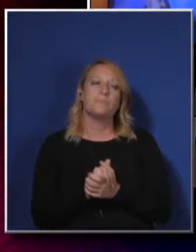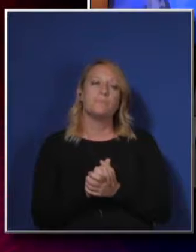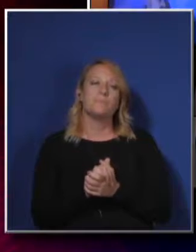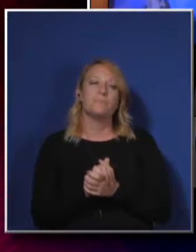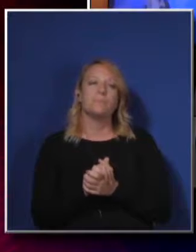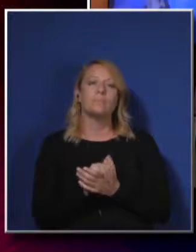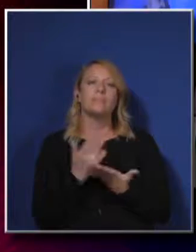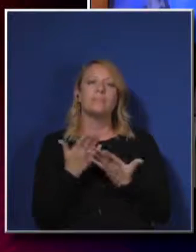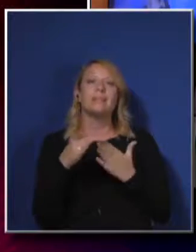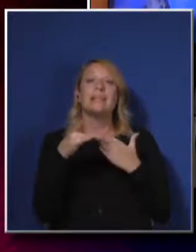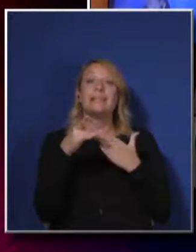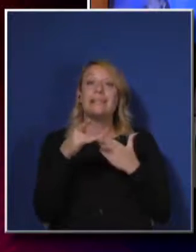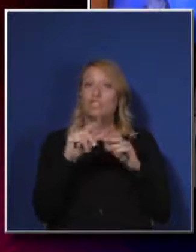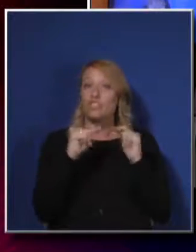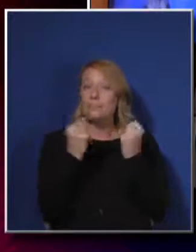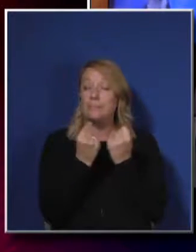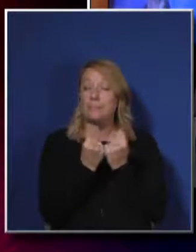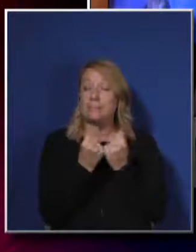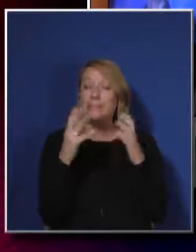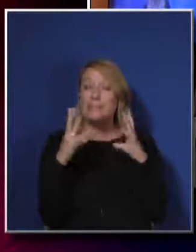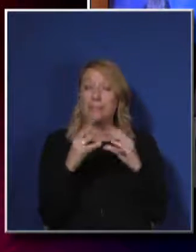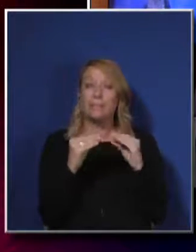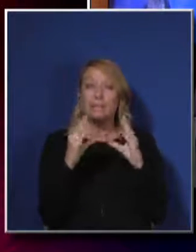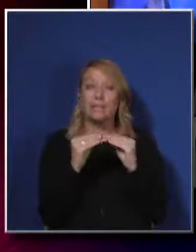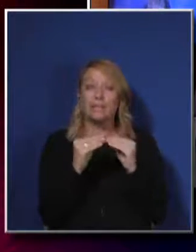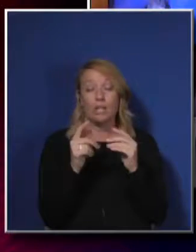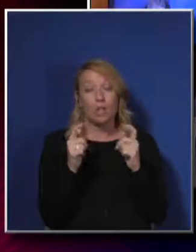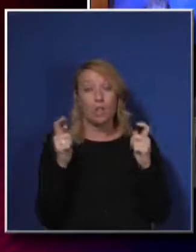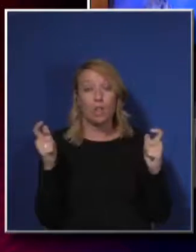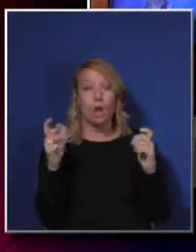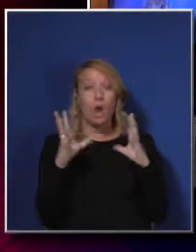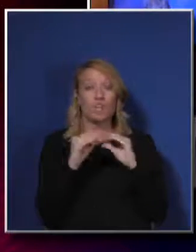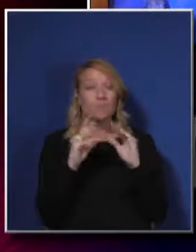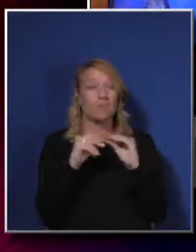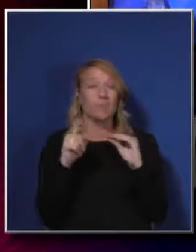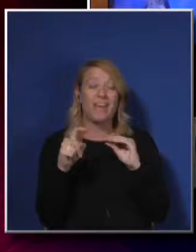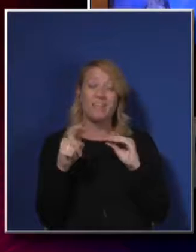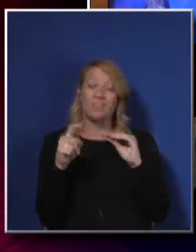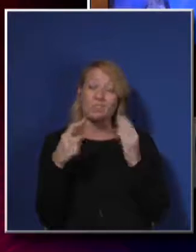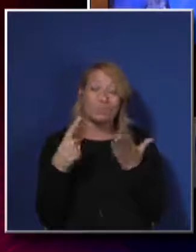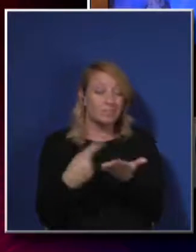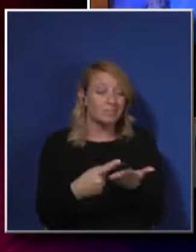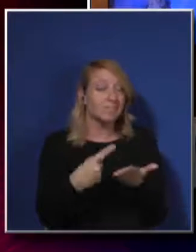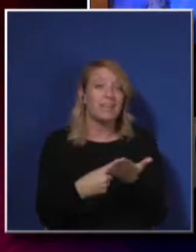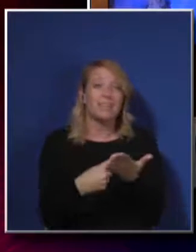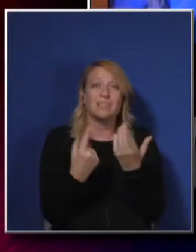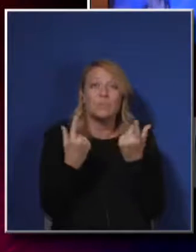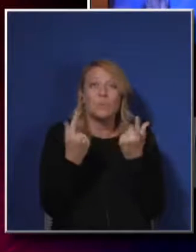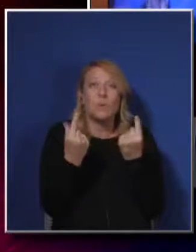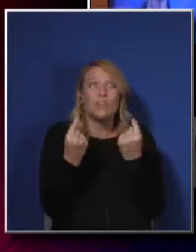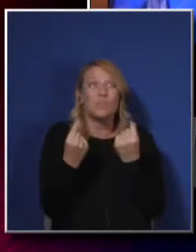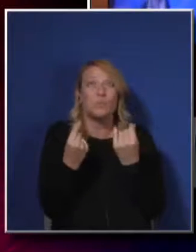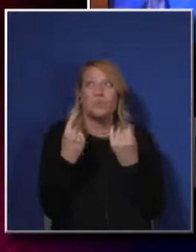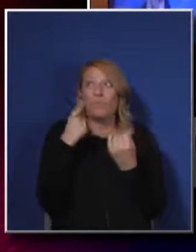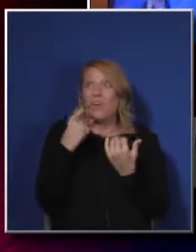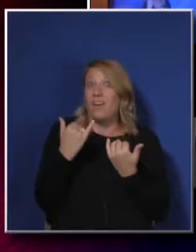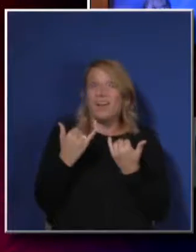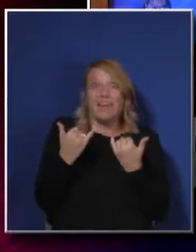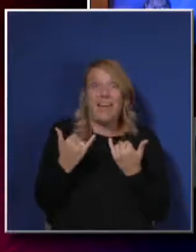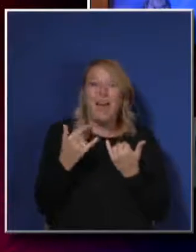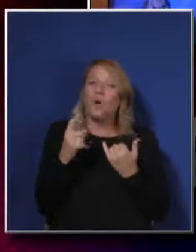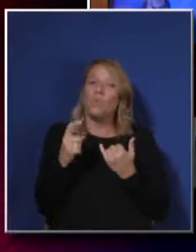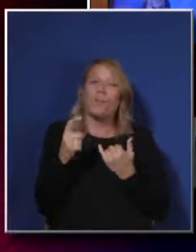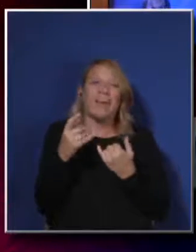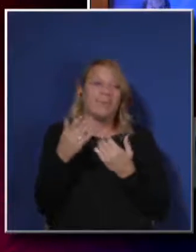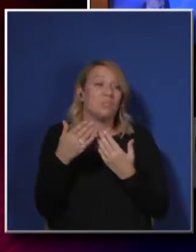larger leadership team meeting to talk about what do we need to do to immediately improve